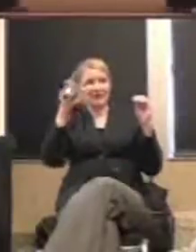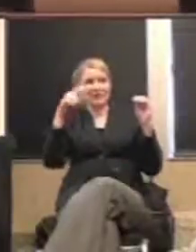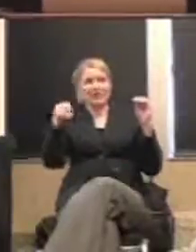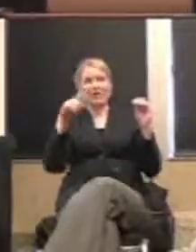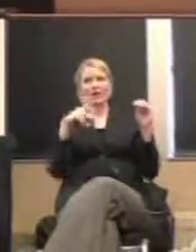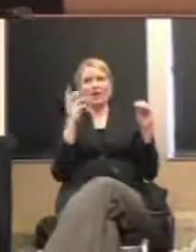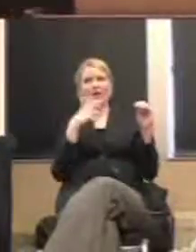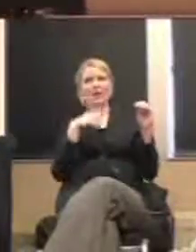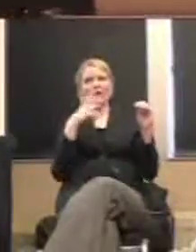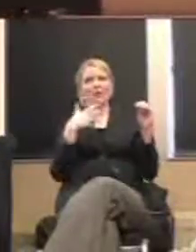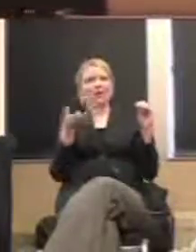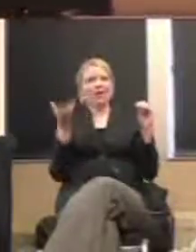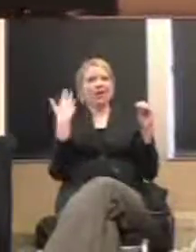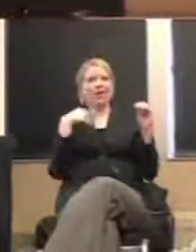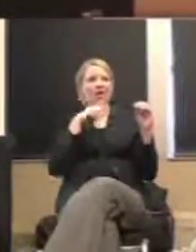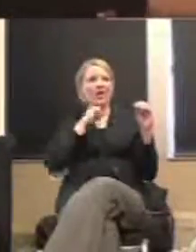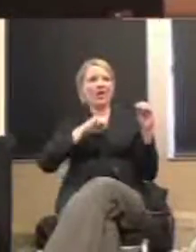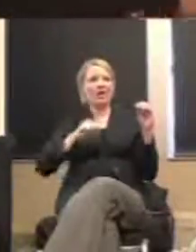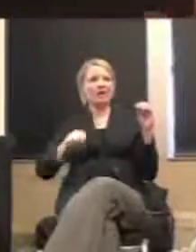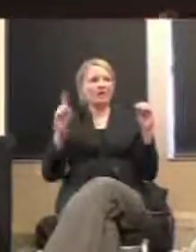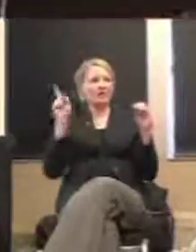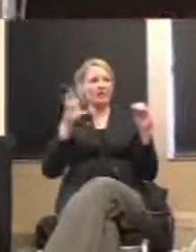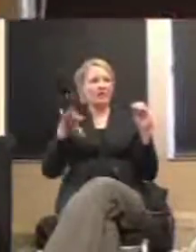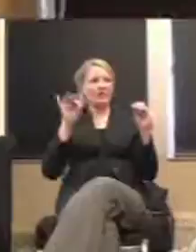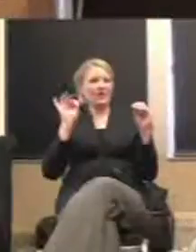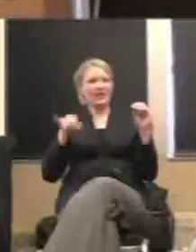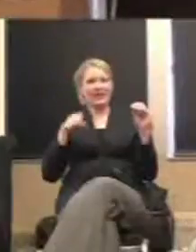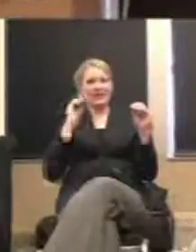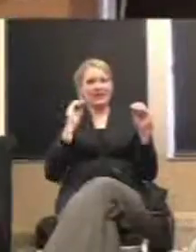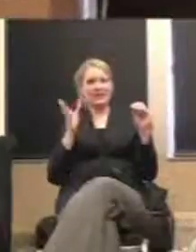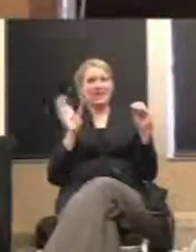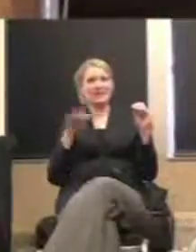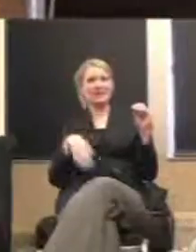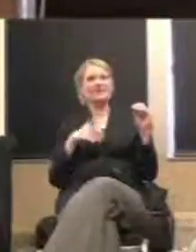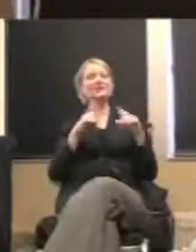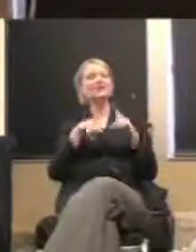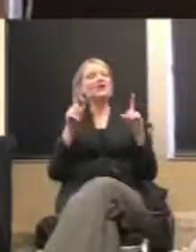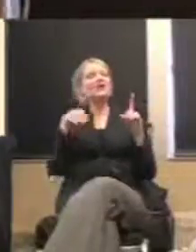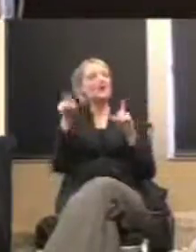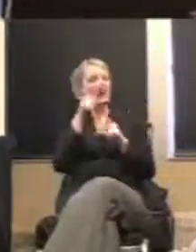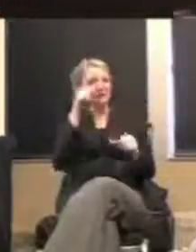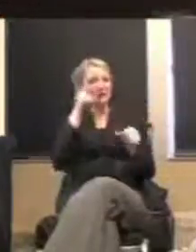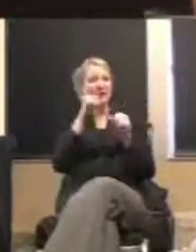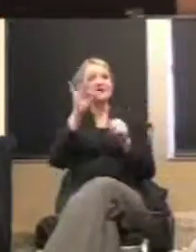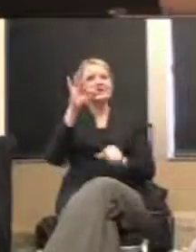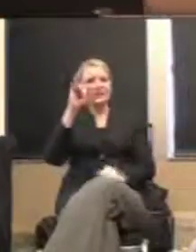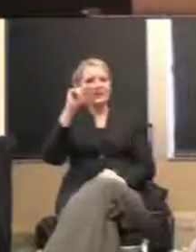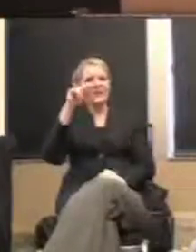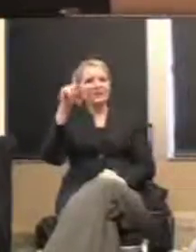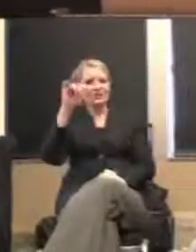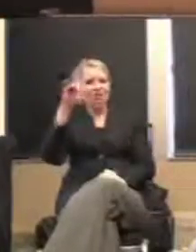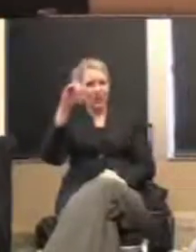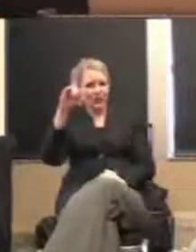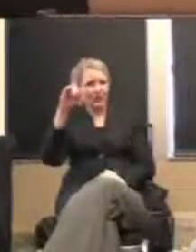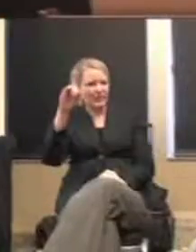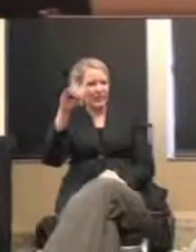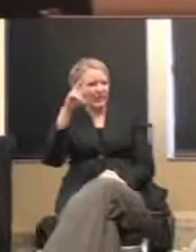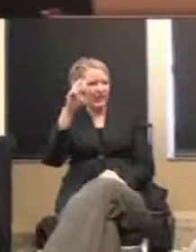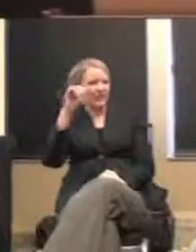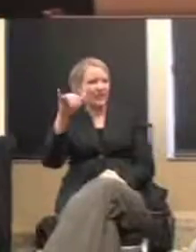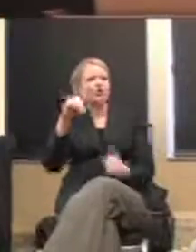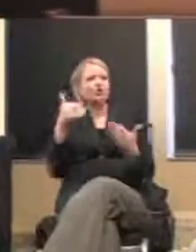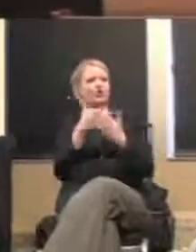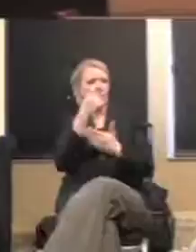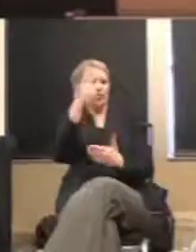key, whoa, where'd you pull that one out of? But you guys remember the Fitzgerald key. There's a newer version, right?